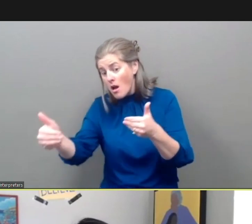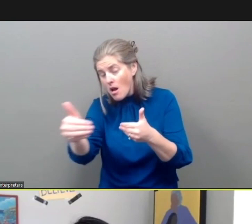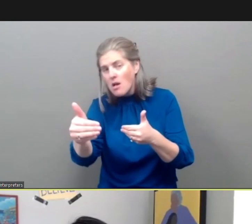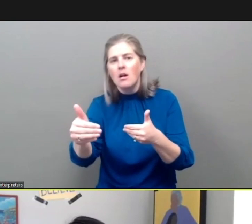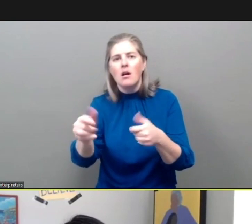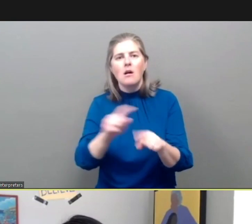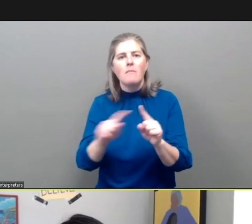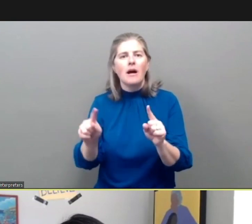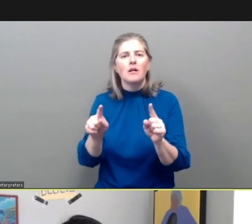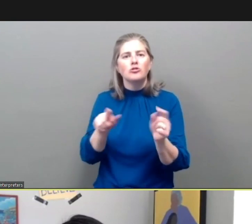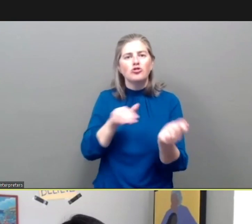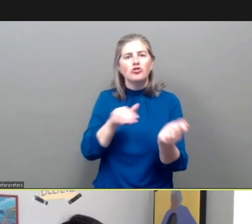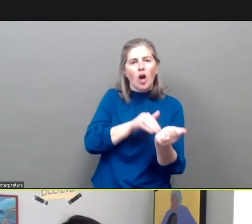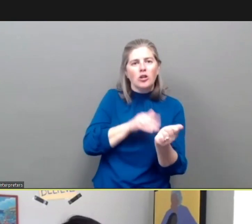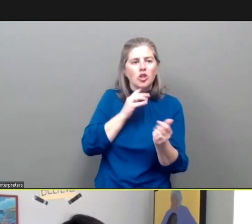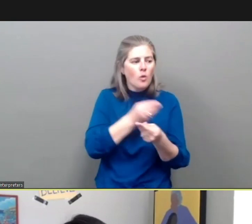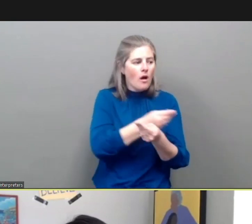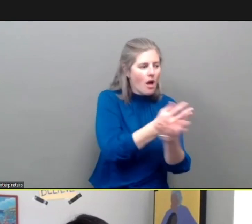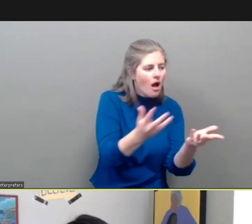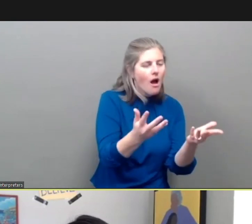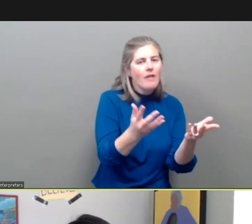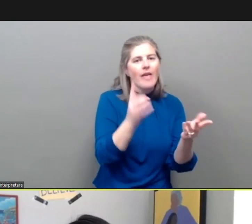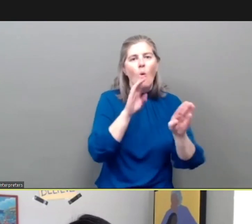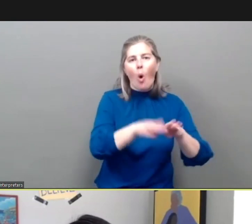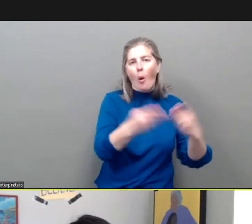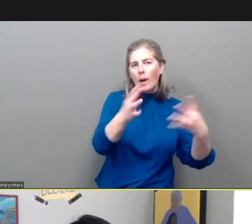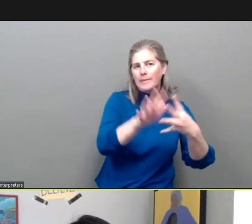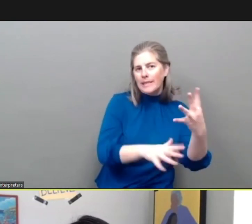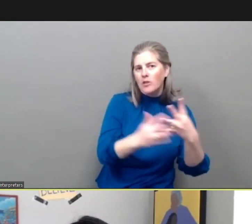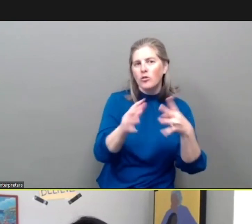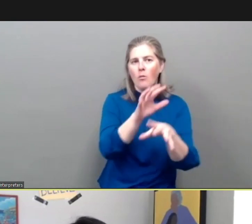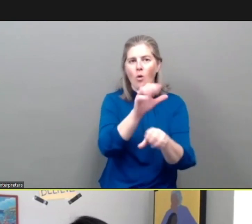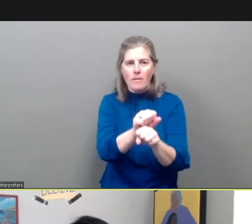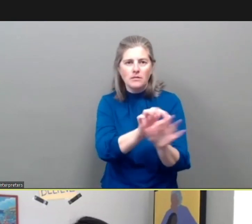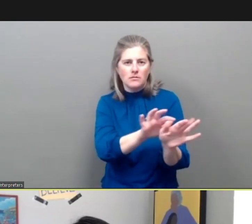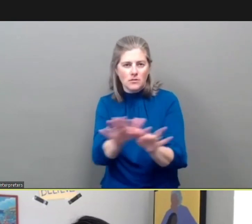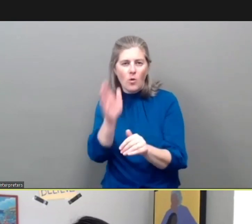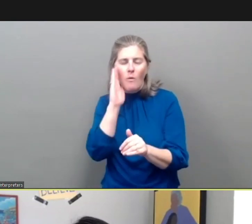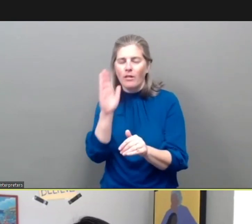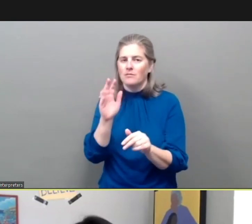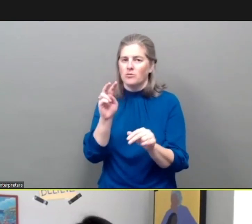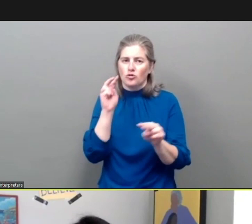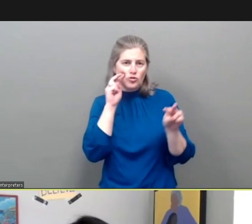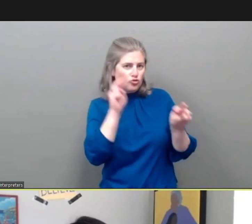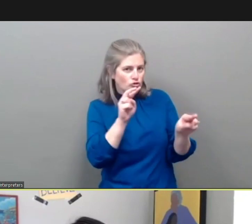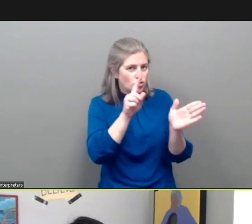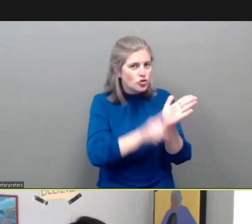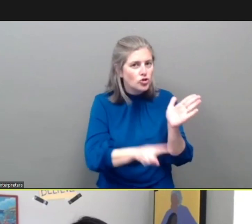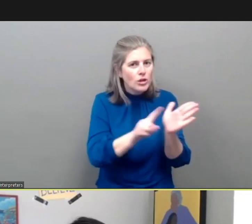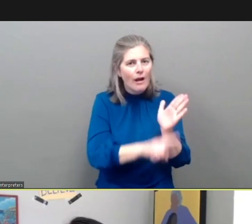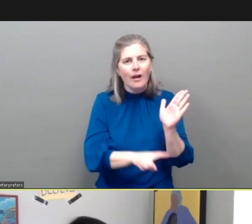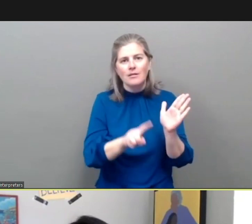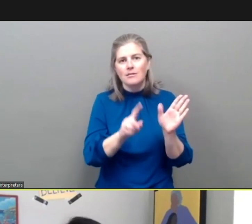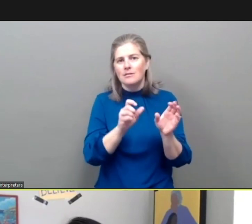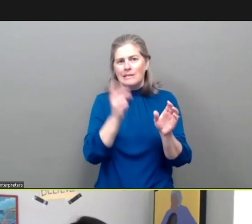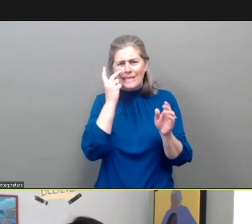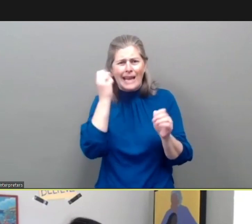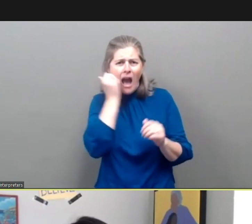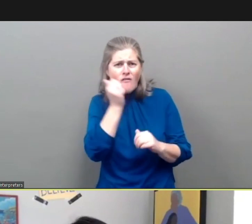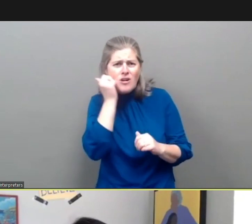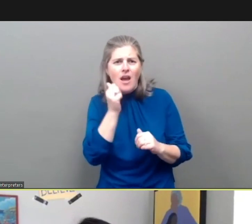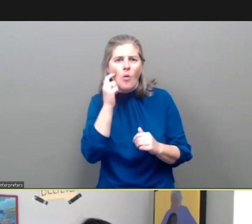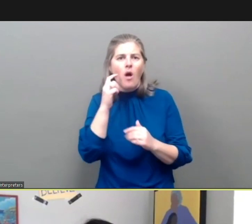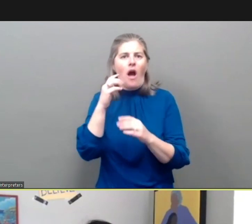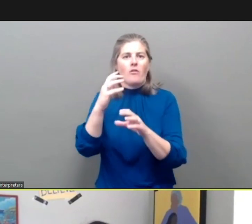as providers get their doses, then they'll open up the scheduled appointment. So just keep on checking, seeing, every day we'll get